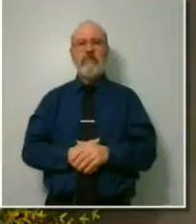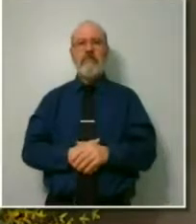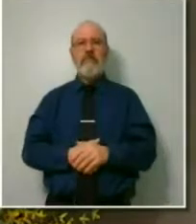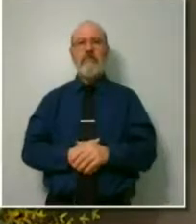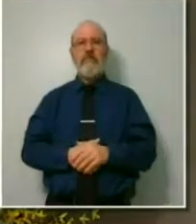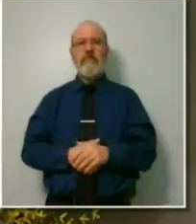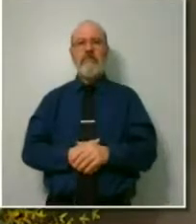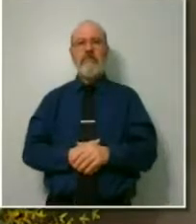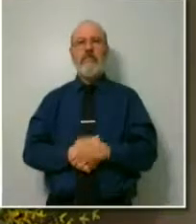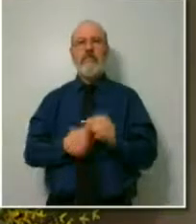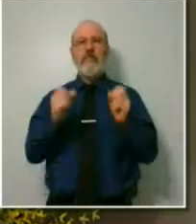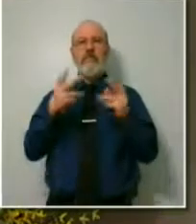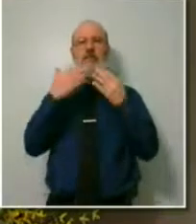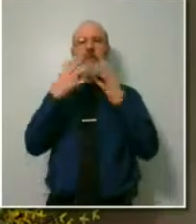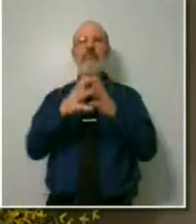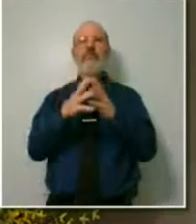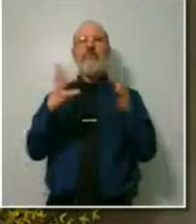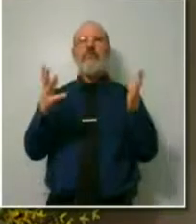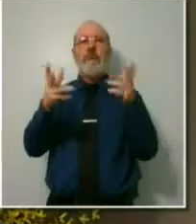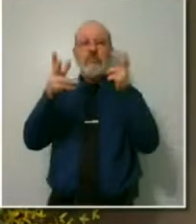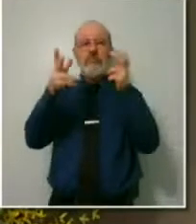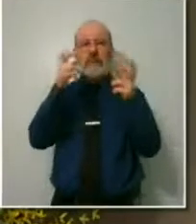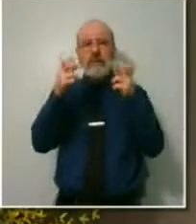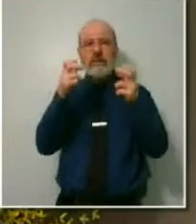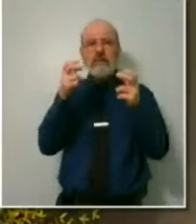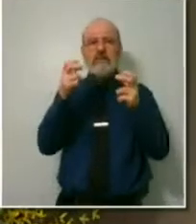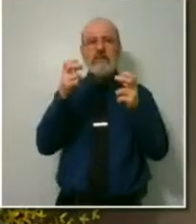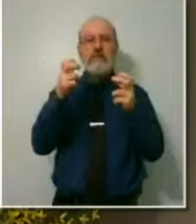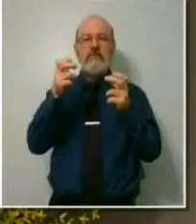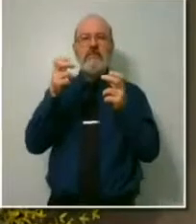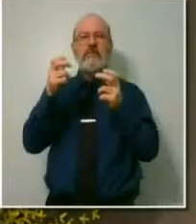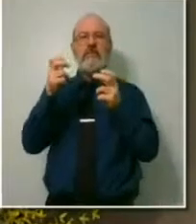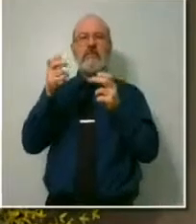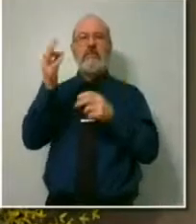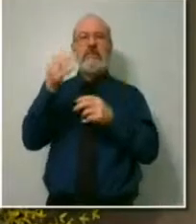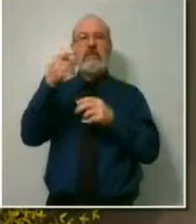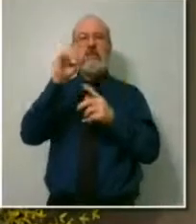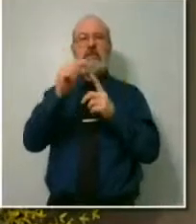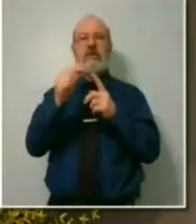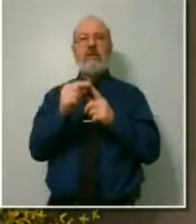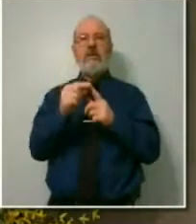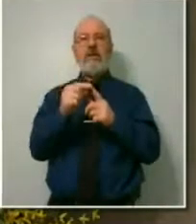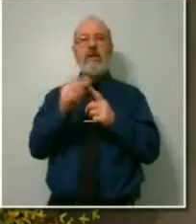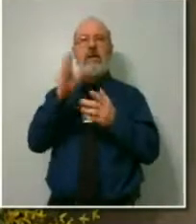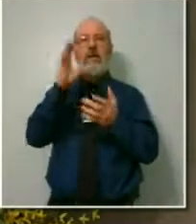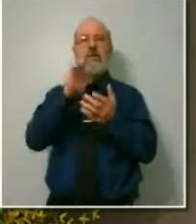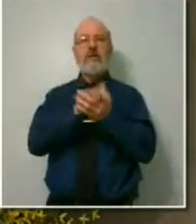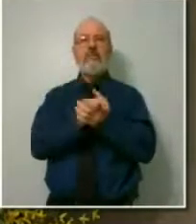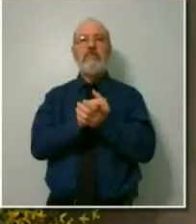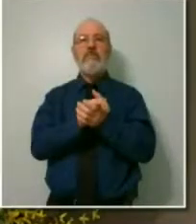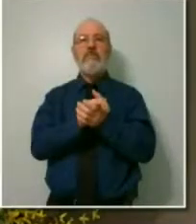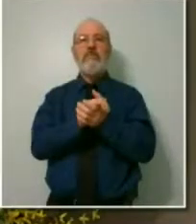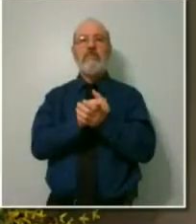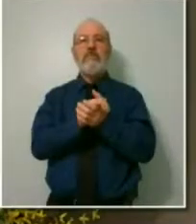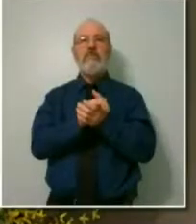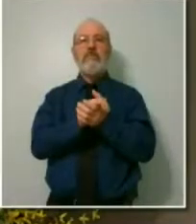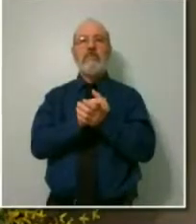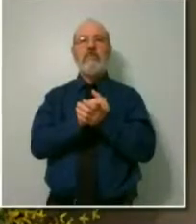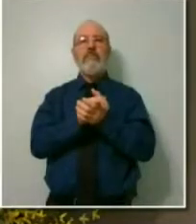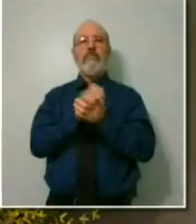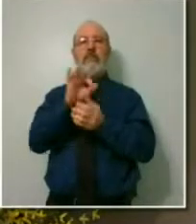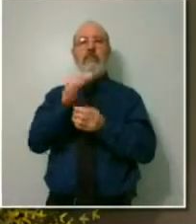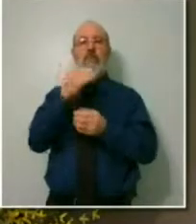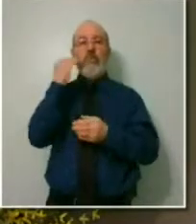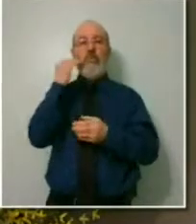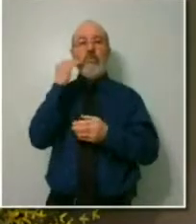All right, thank you so much for listening to the preaching of God's Word. I believe that if you are at home, you probably